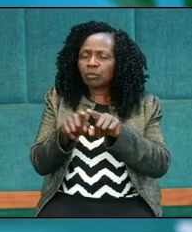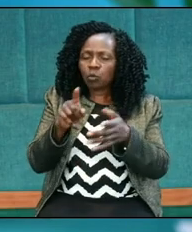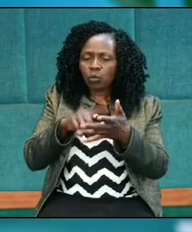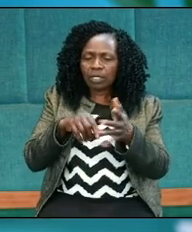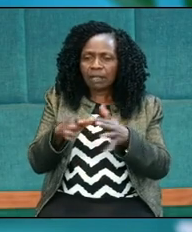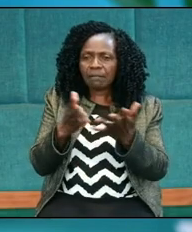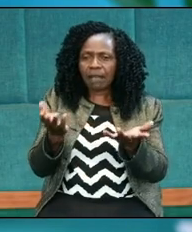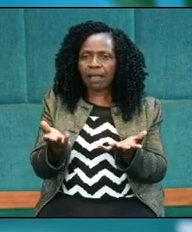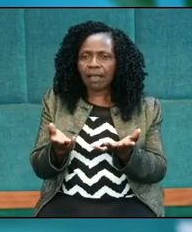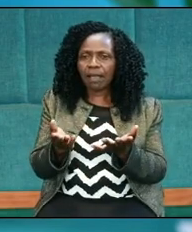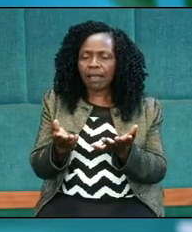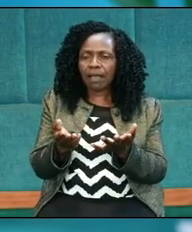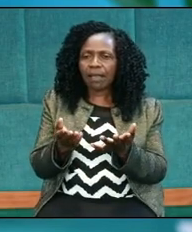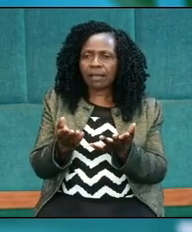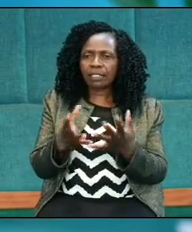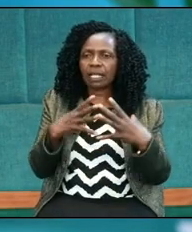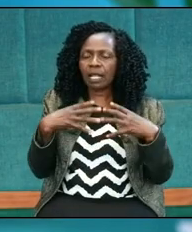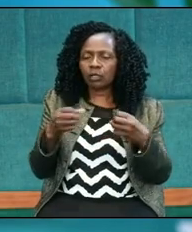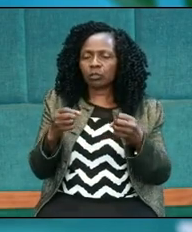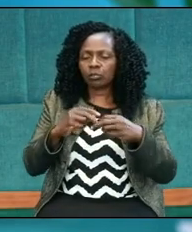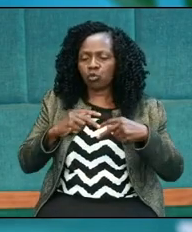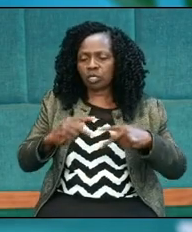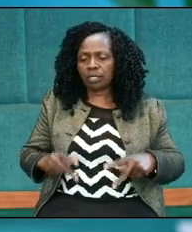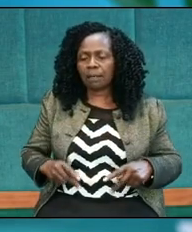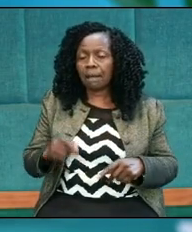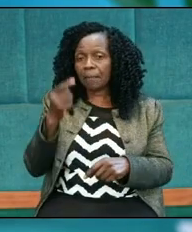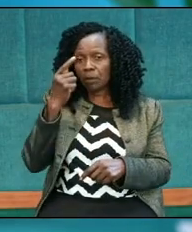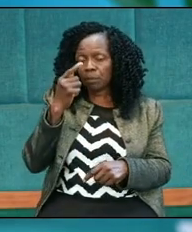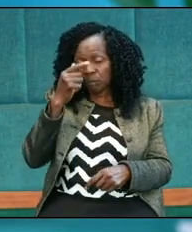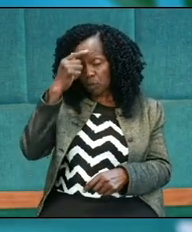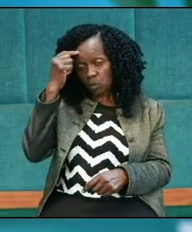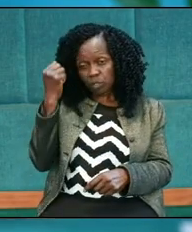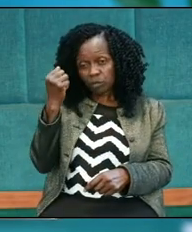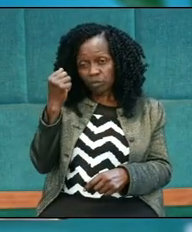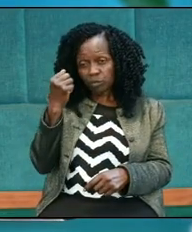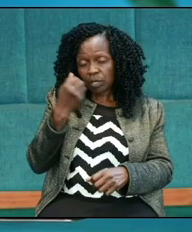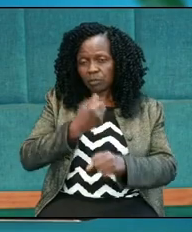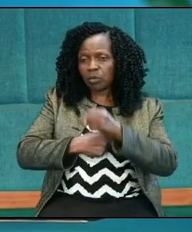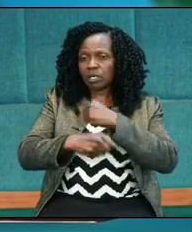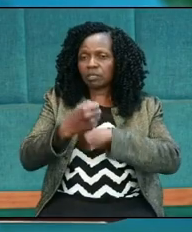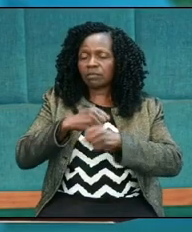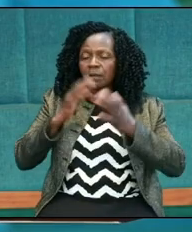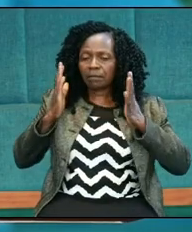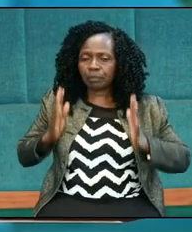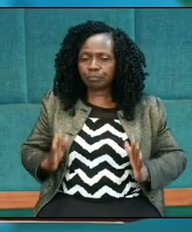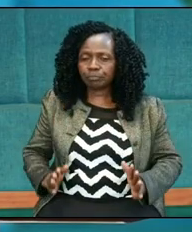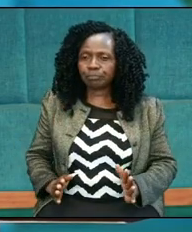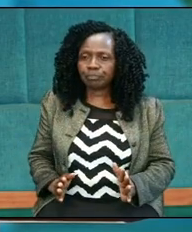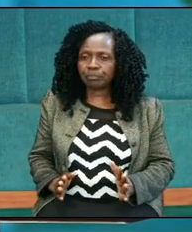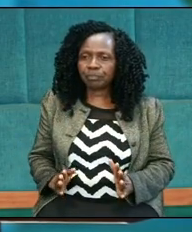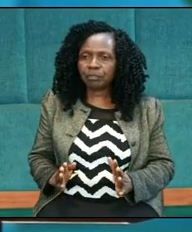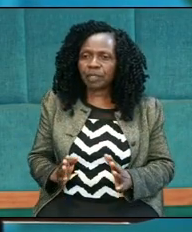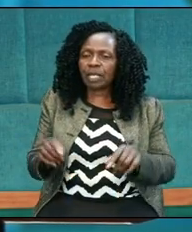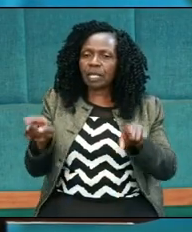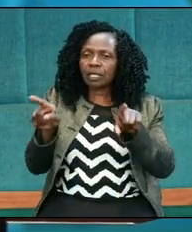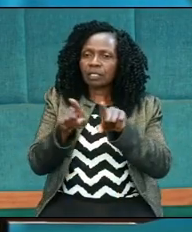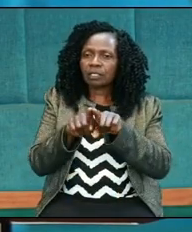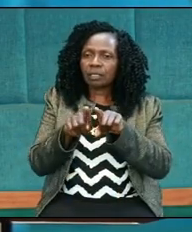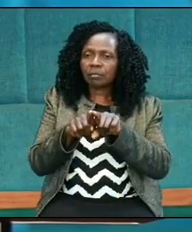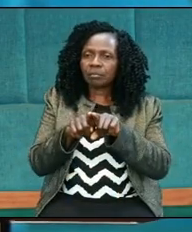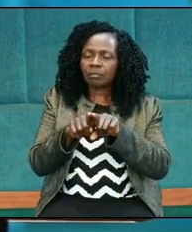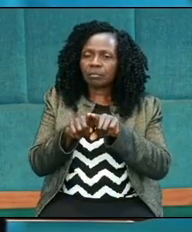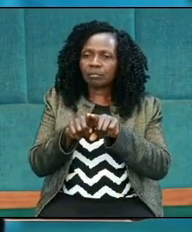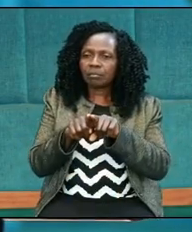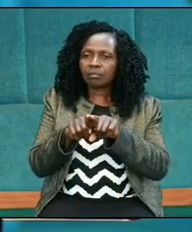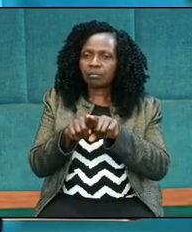is health for the body, because we are always practicing that for our physical, but the mind also needs whatever that we have